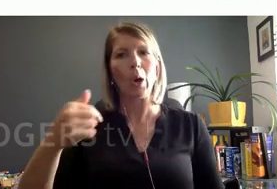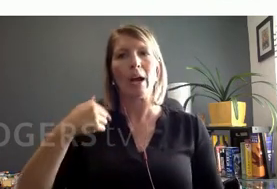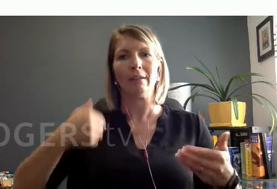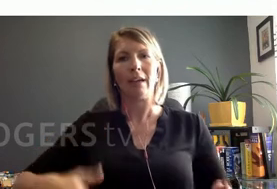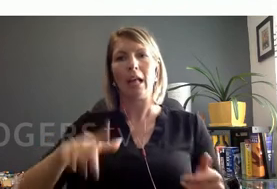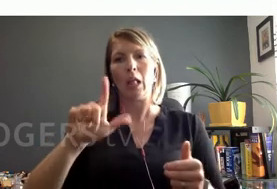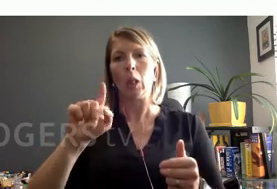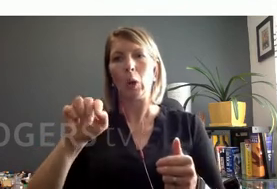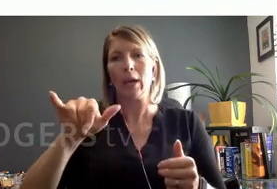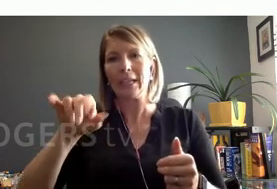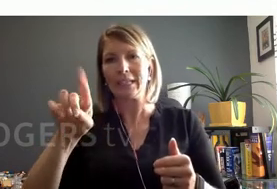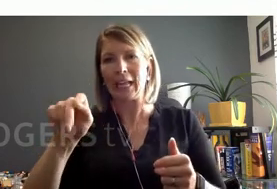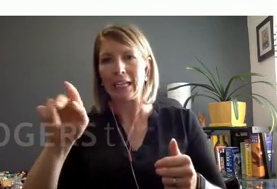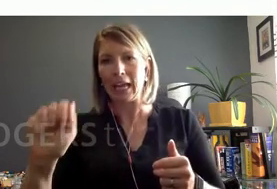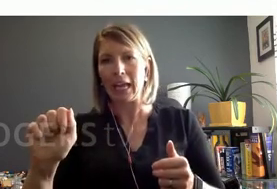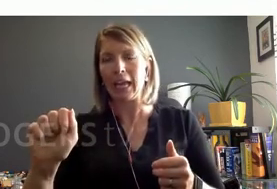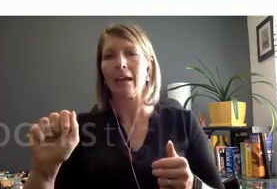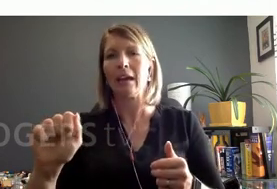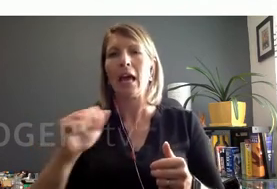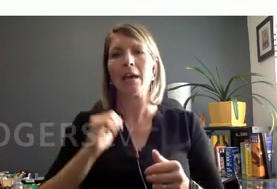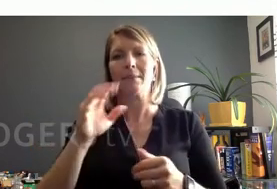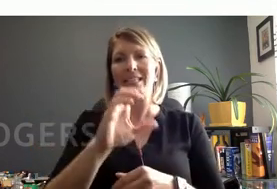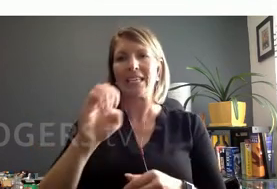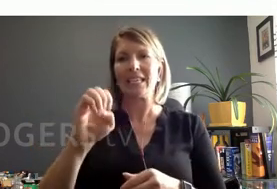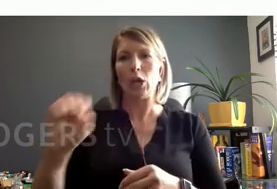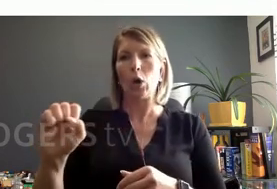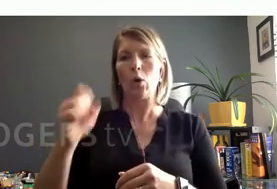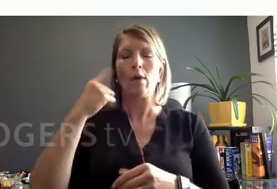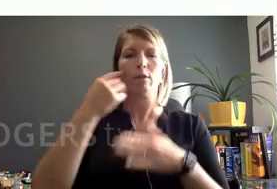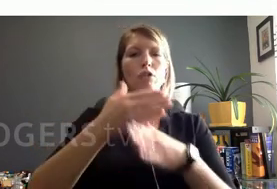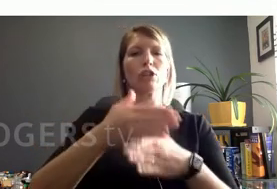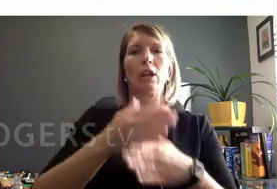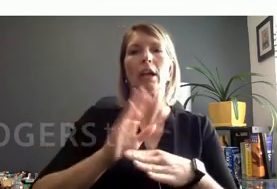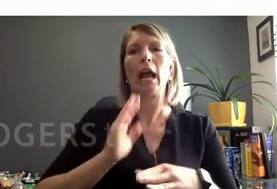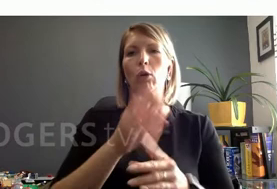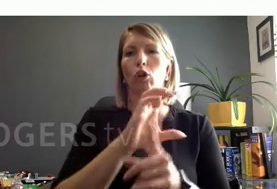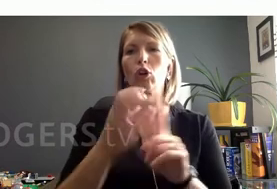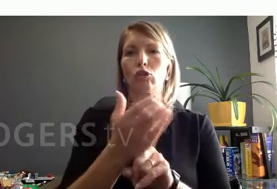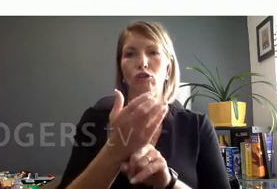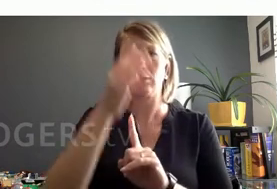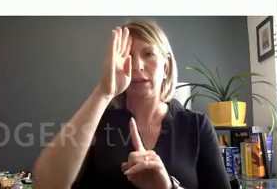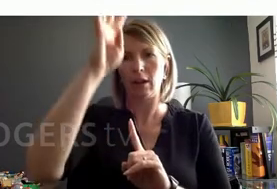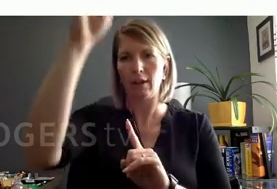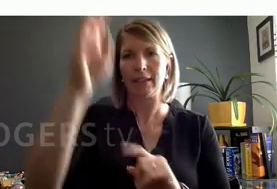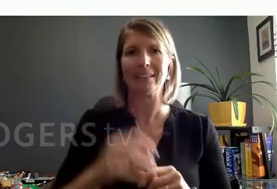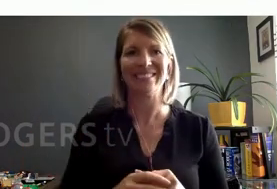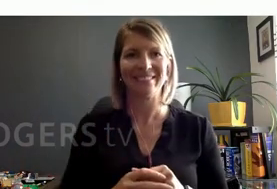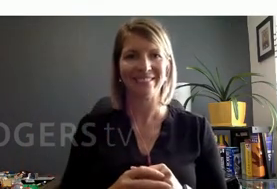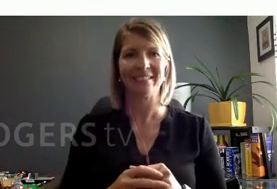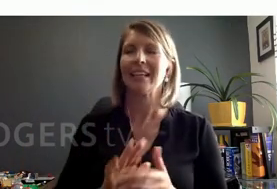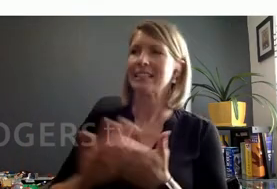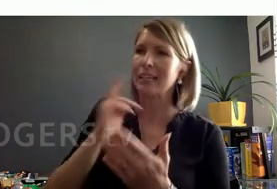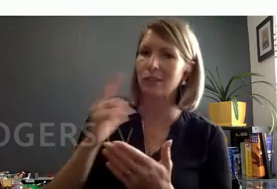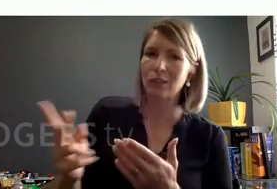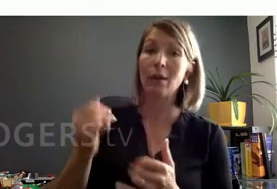the founder and CEO of Sharing Our Cultures Incorporated. Excellent. Nice to see you. And finally,